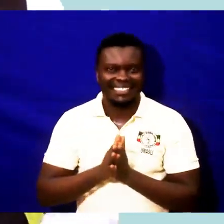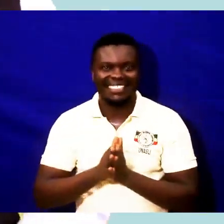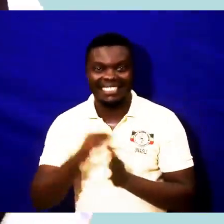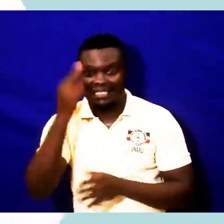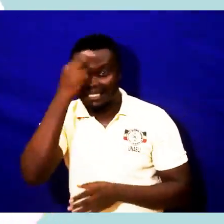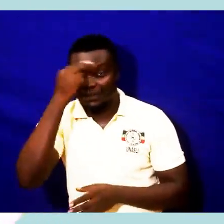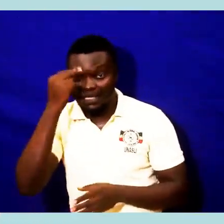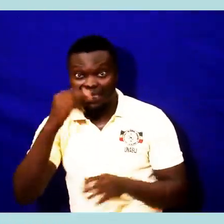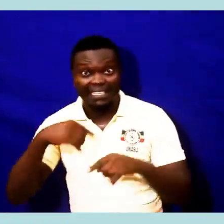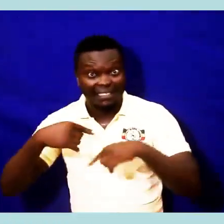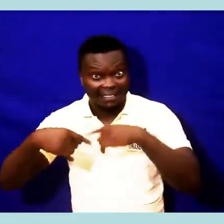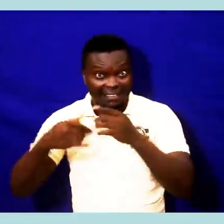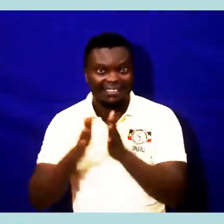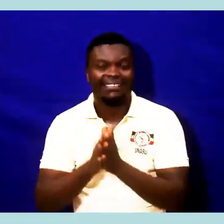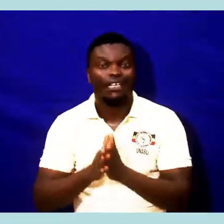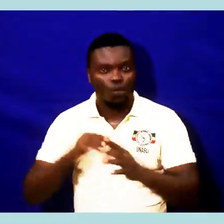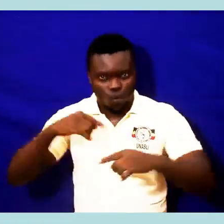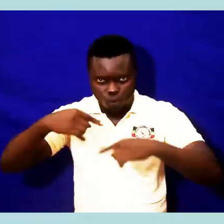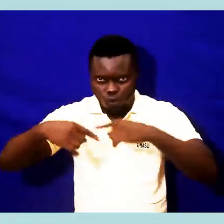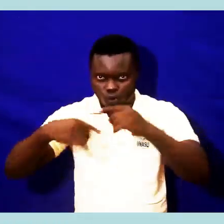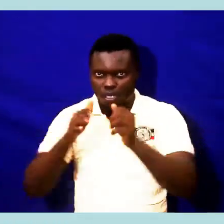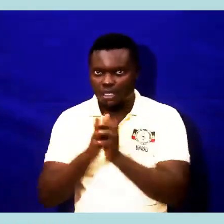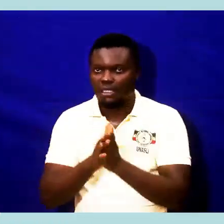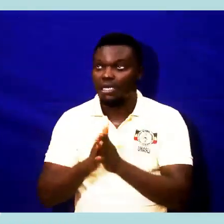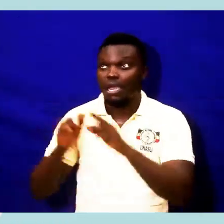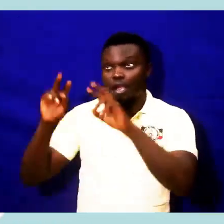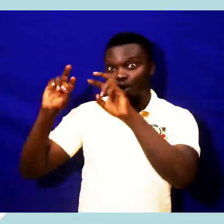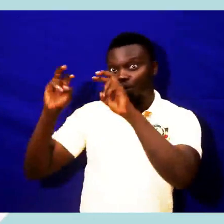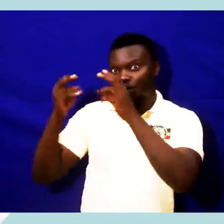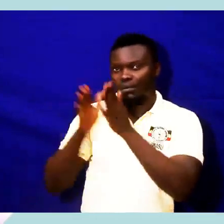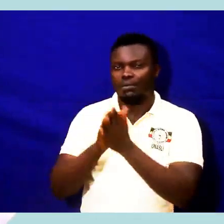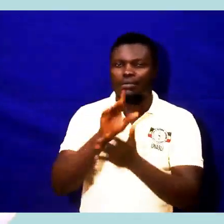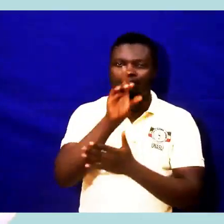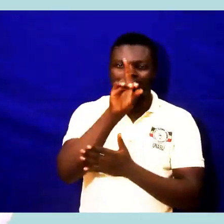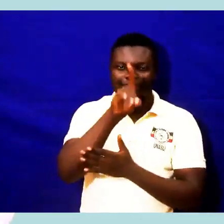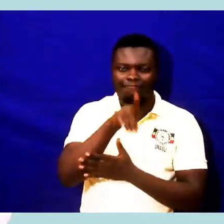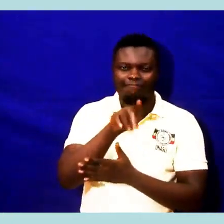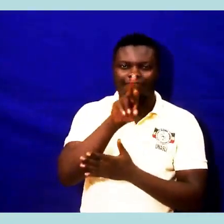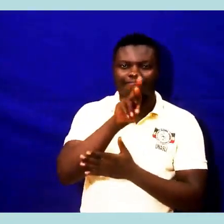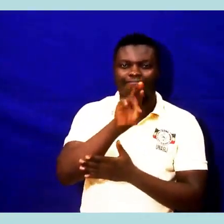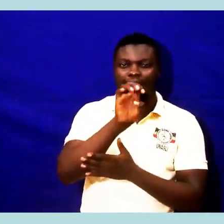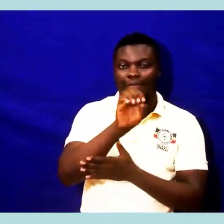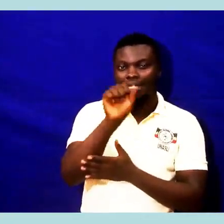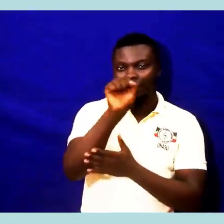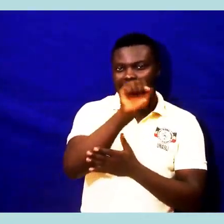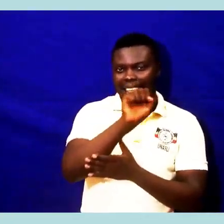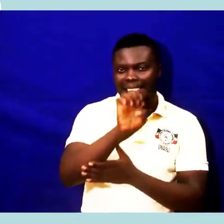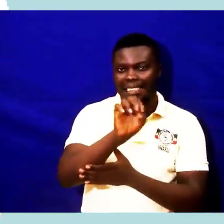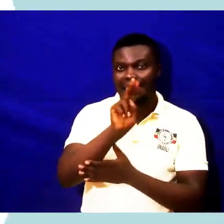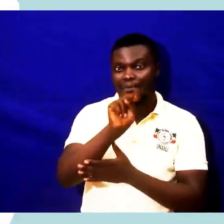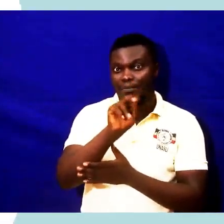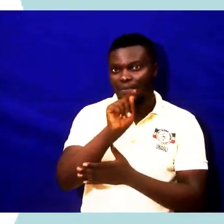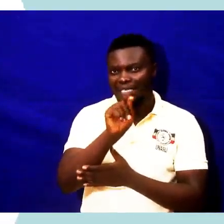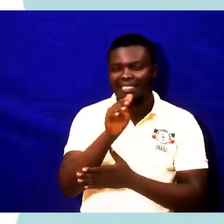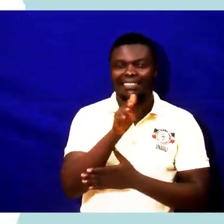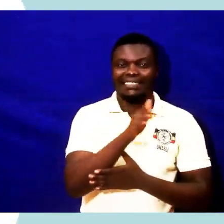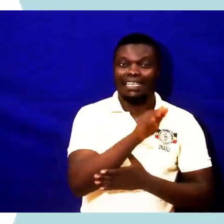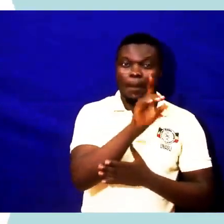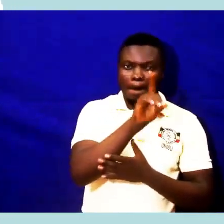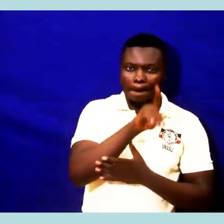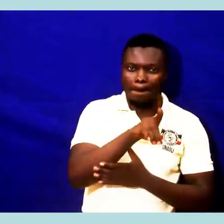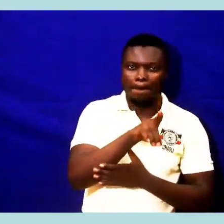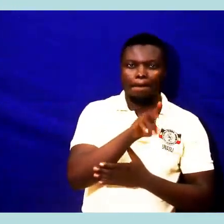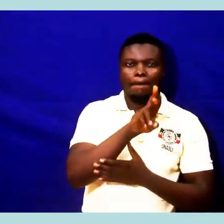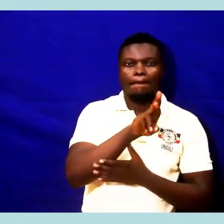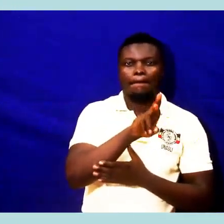Alright, my dear learners, we are still continuing with the present perfect tense. And remember, we